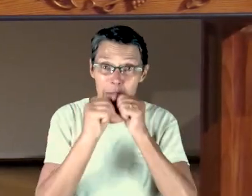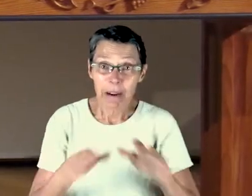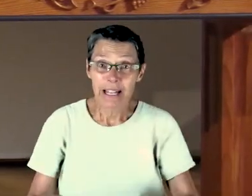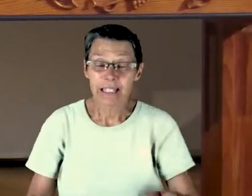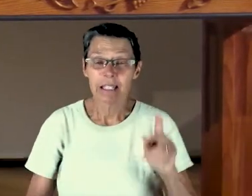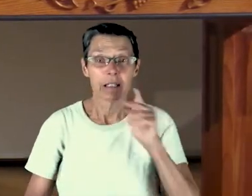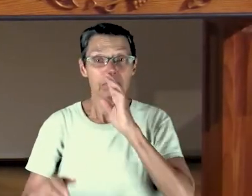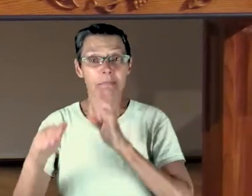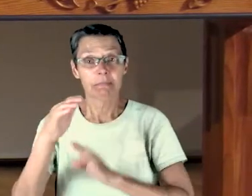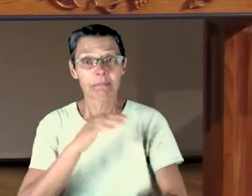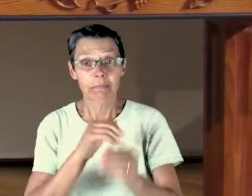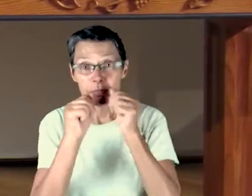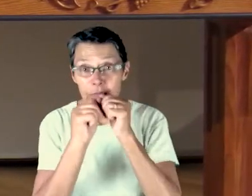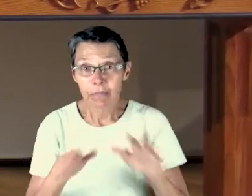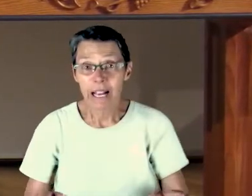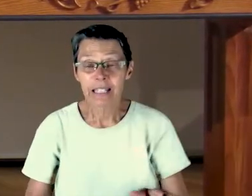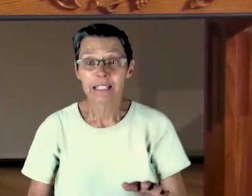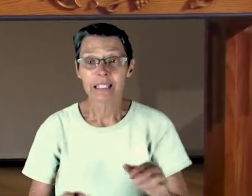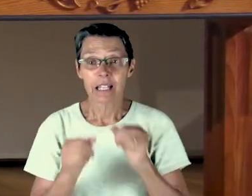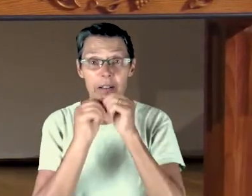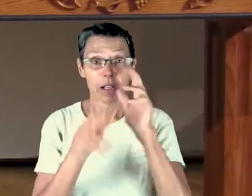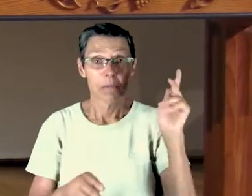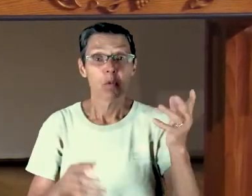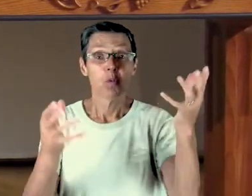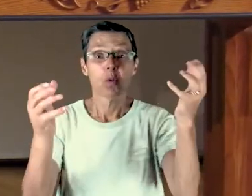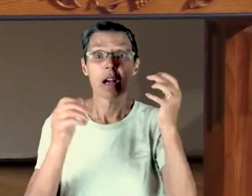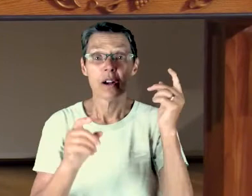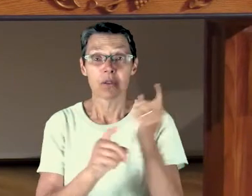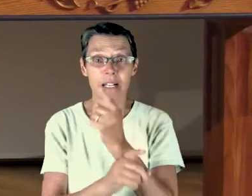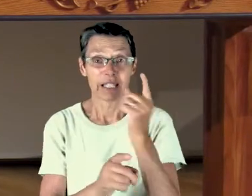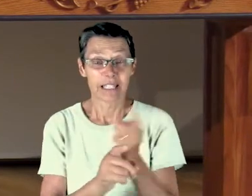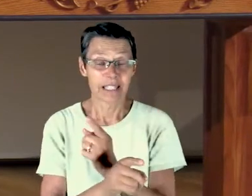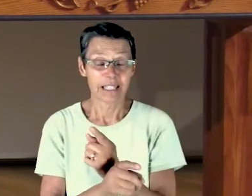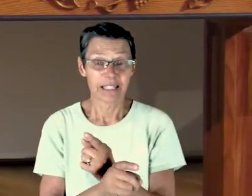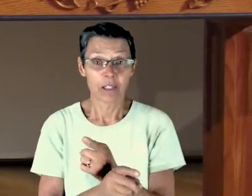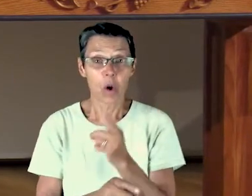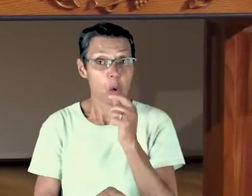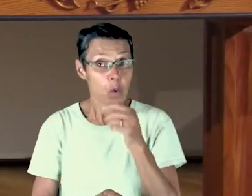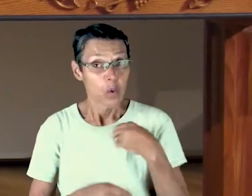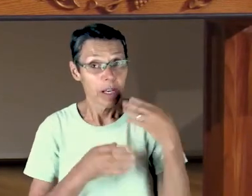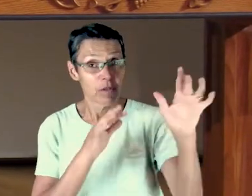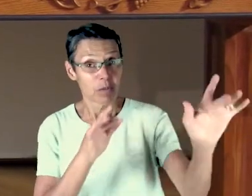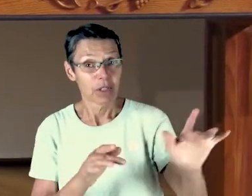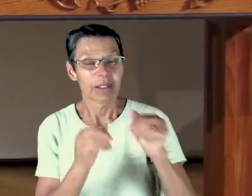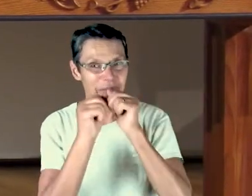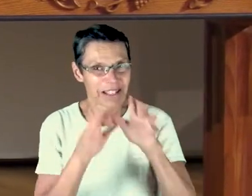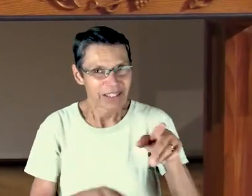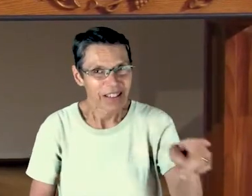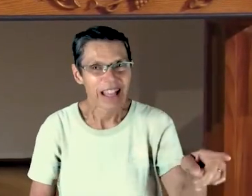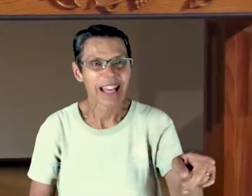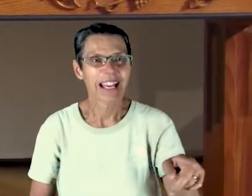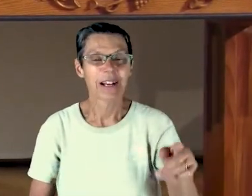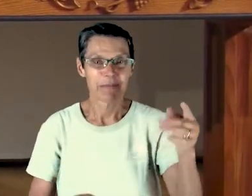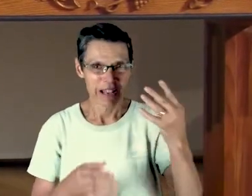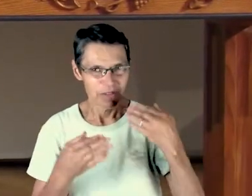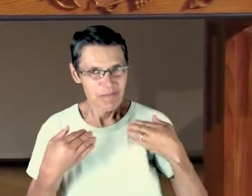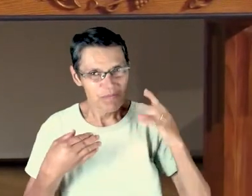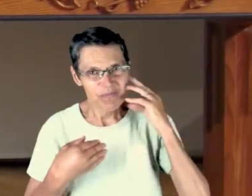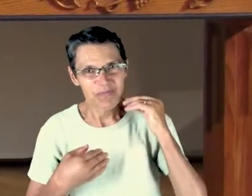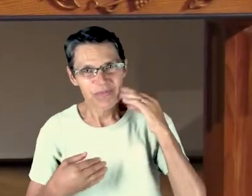blessed are those who hunger and thirst for righteousness, blessed are the merciful, they receive mercy, blessed are the pure in heart, blessed are the